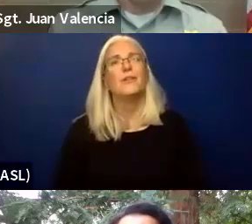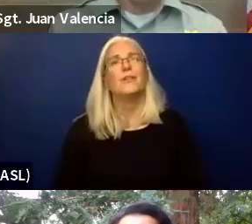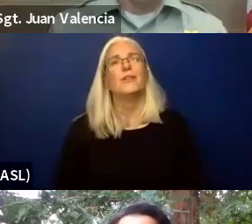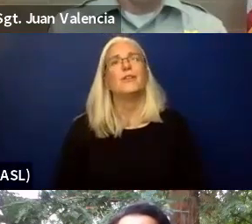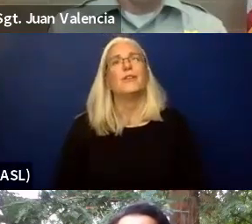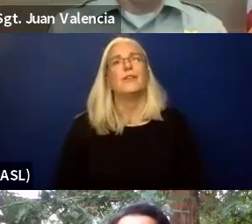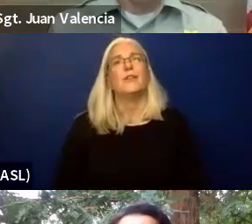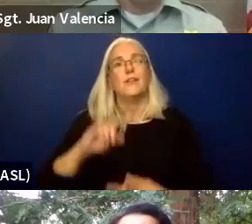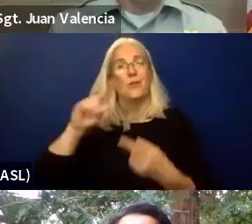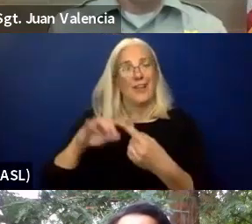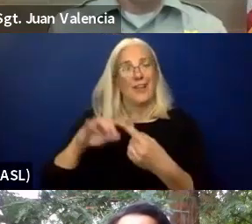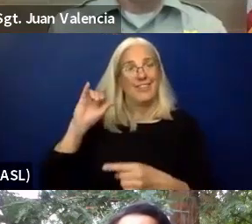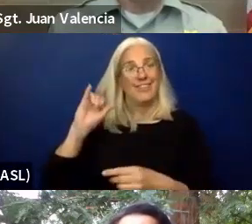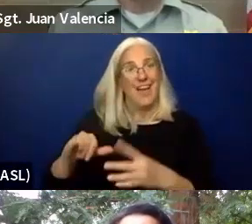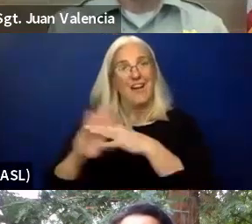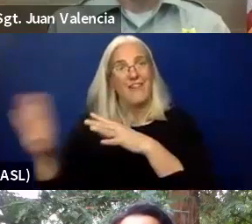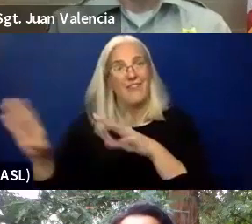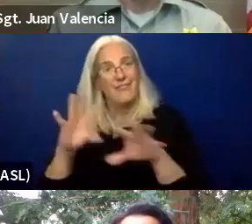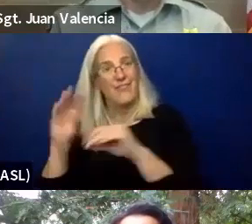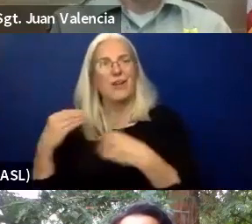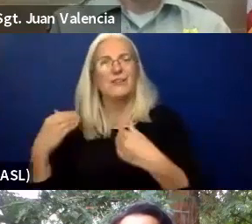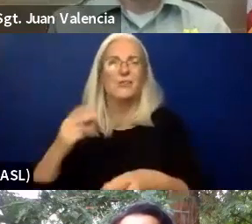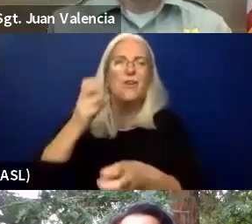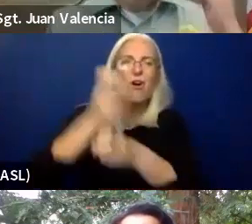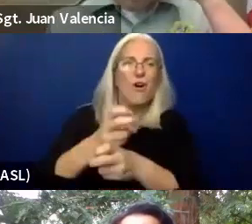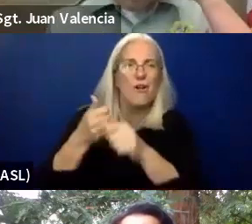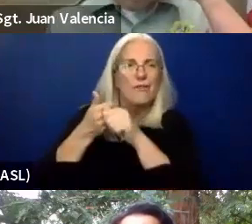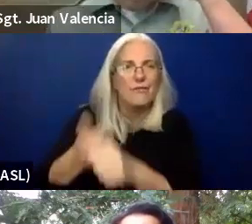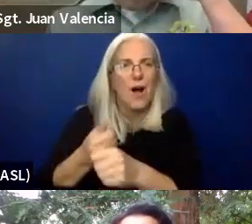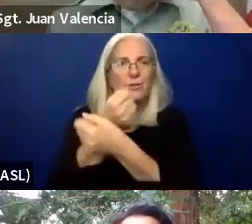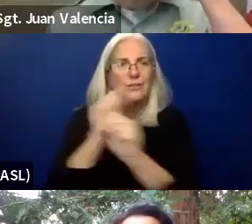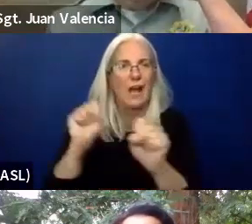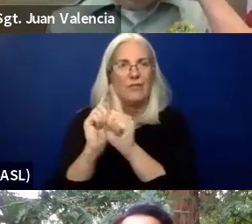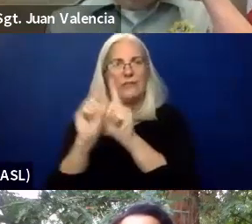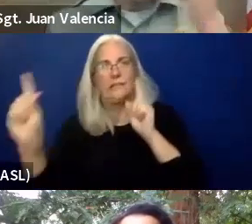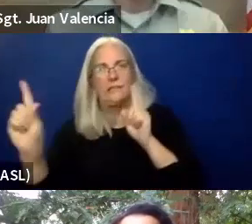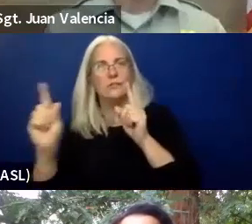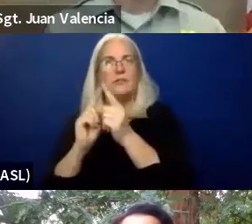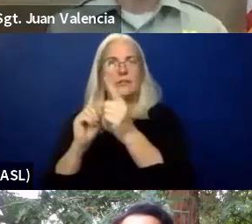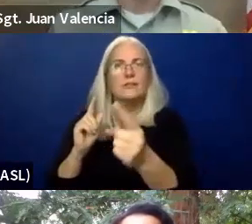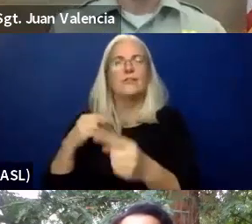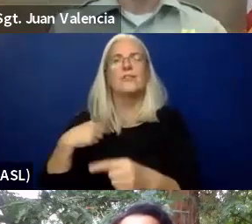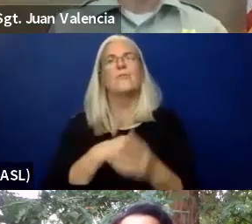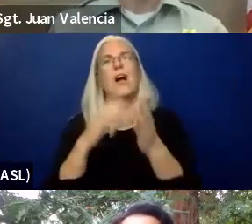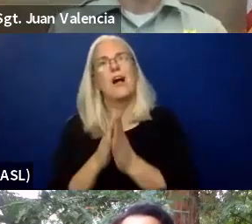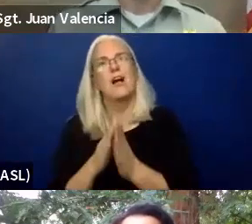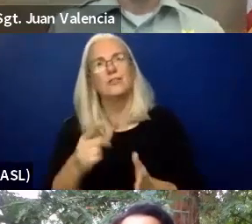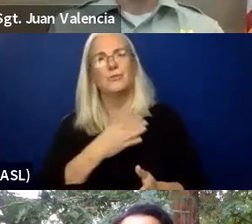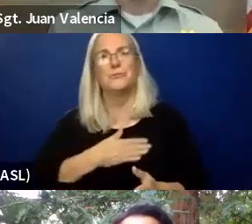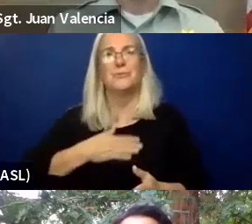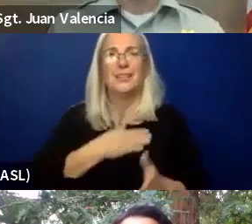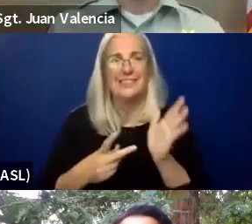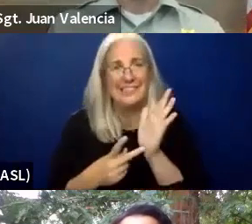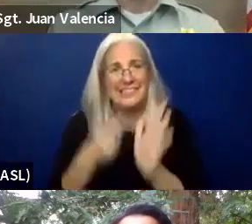for COVID. We ask you to redouble your efforts and stop the spread of COVID by masking up, washing up, keeping your